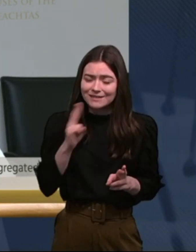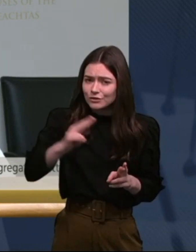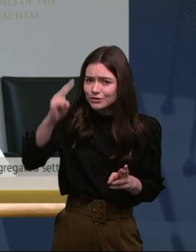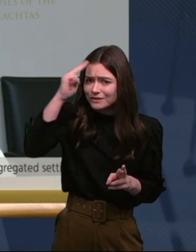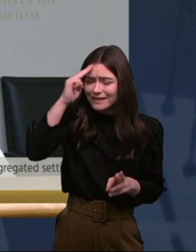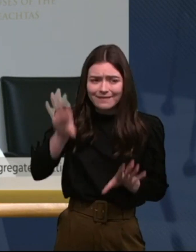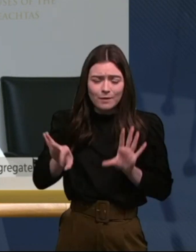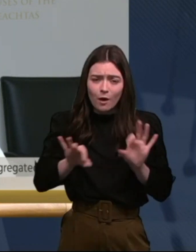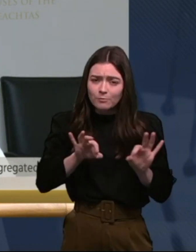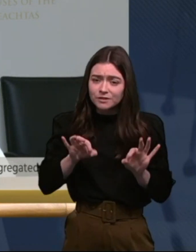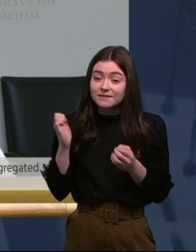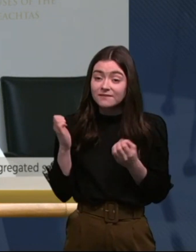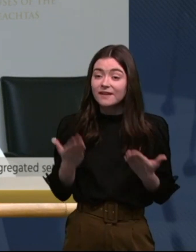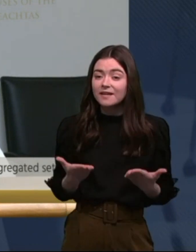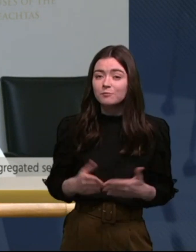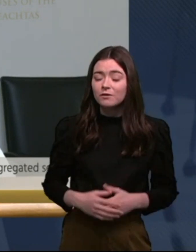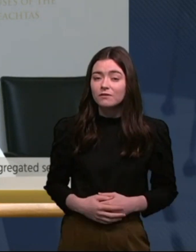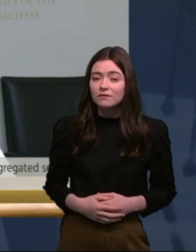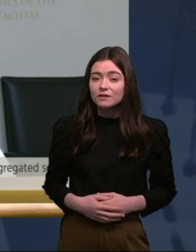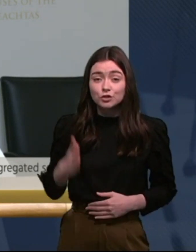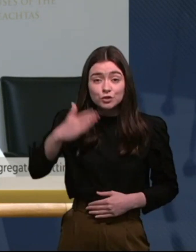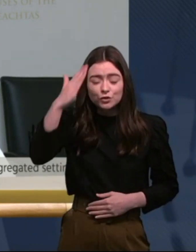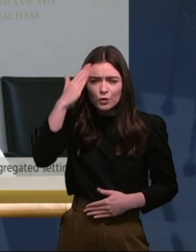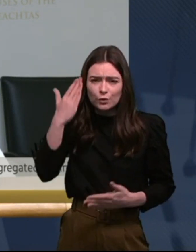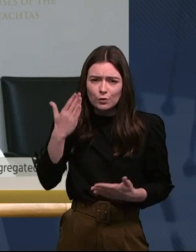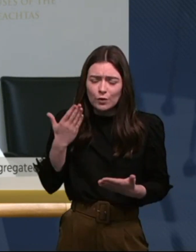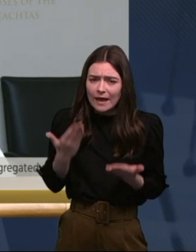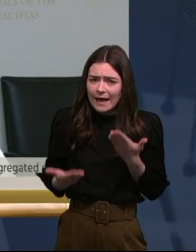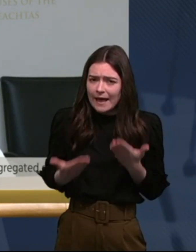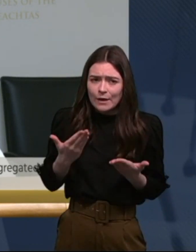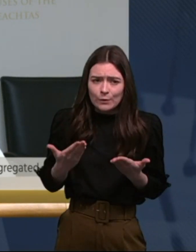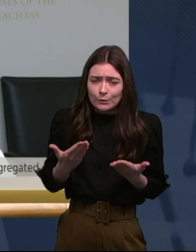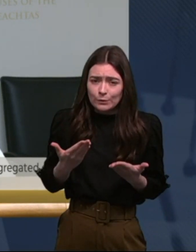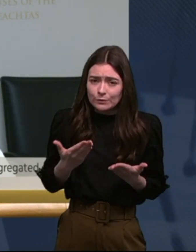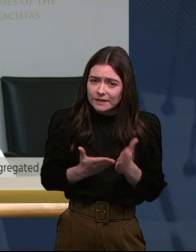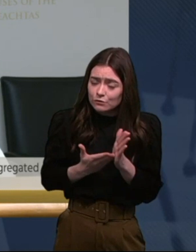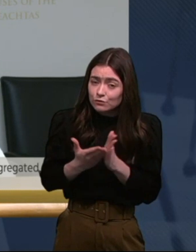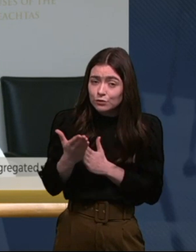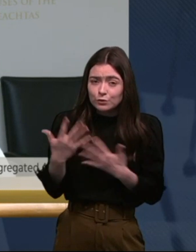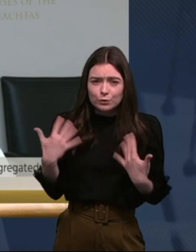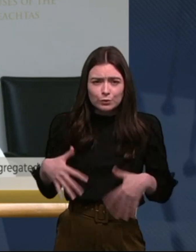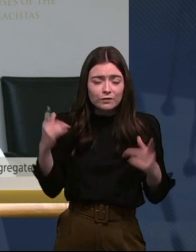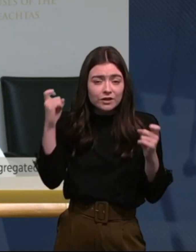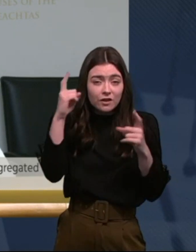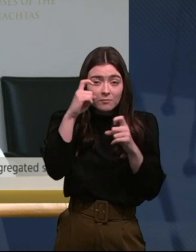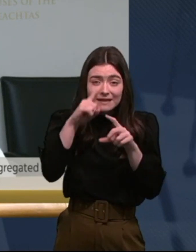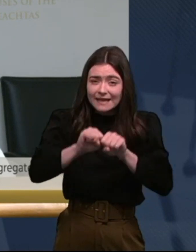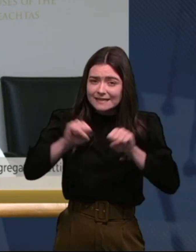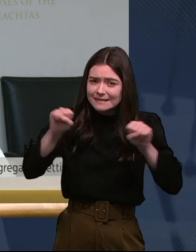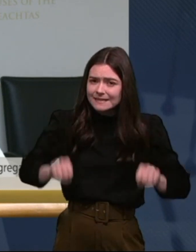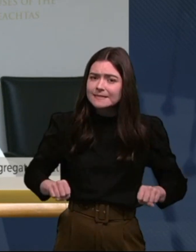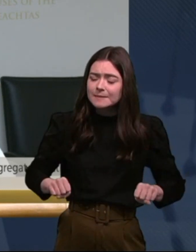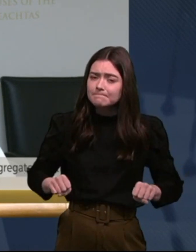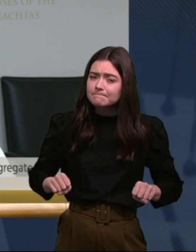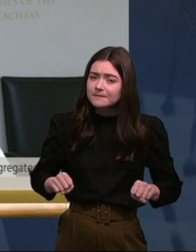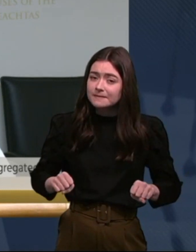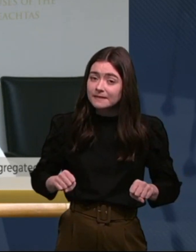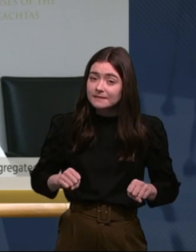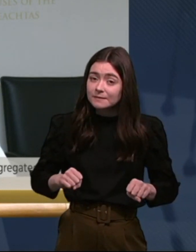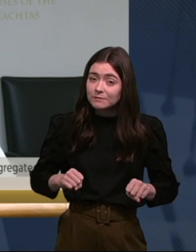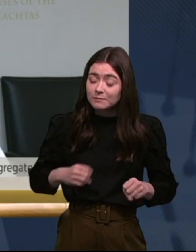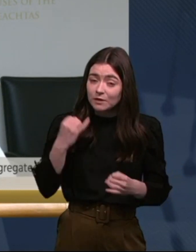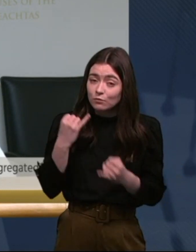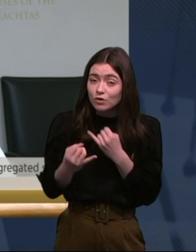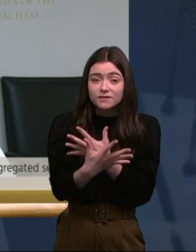their options, to be able to know how to navigate really, really complex systems is growing all of the time. I